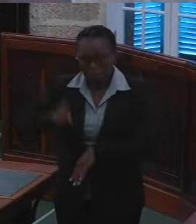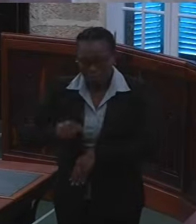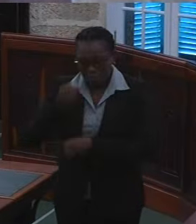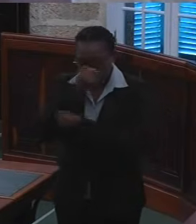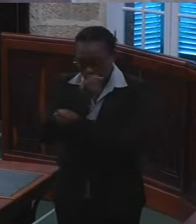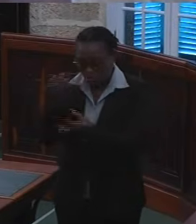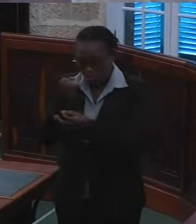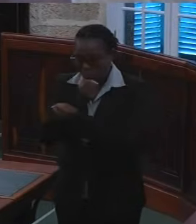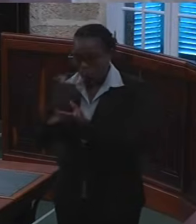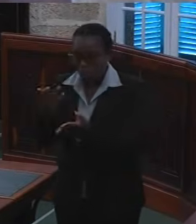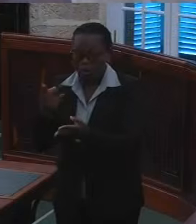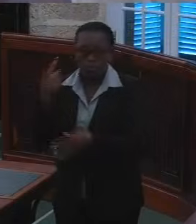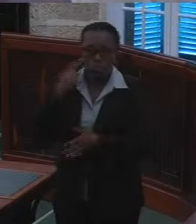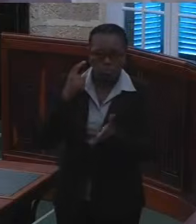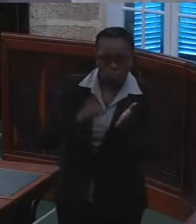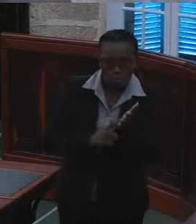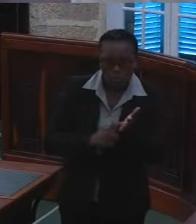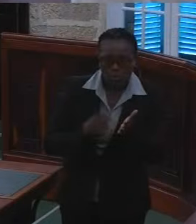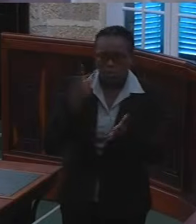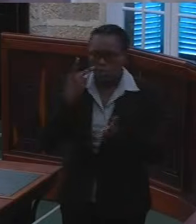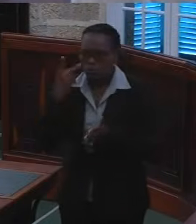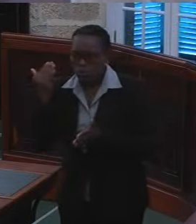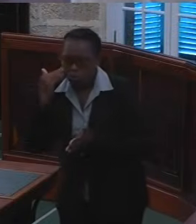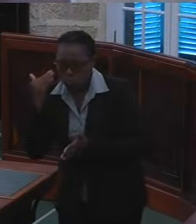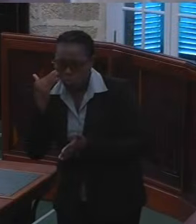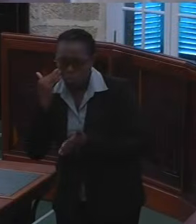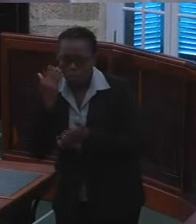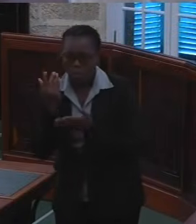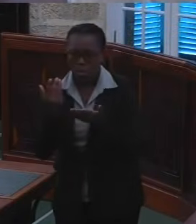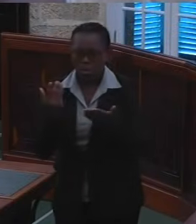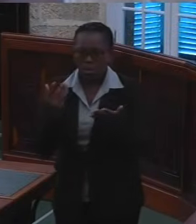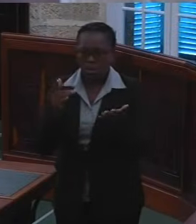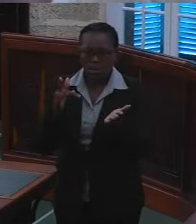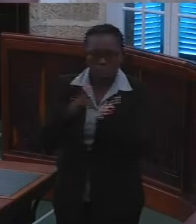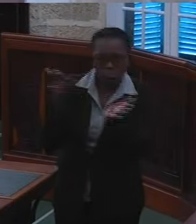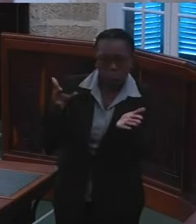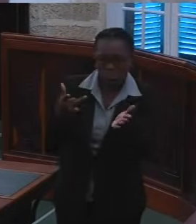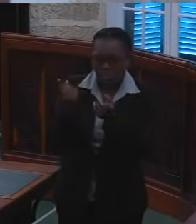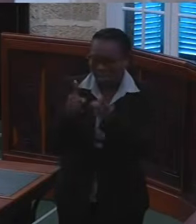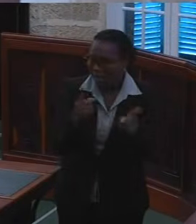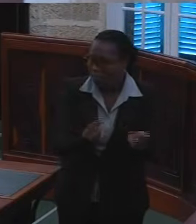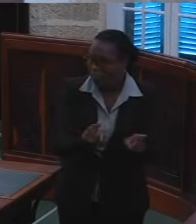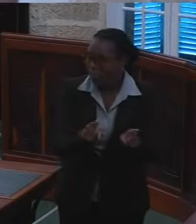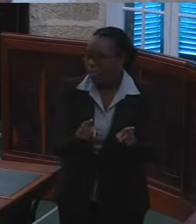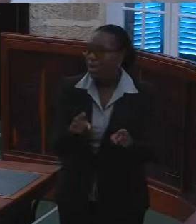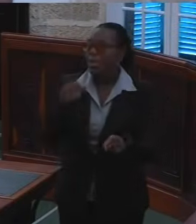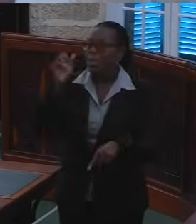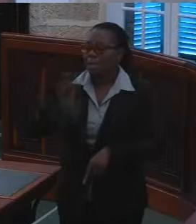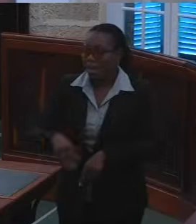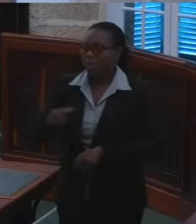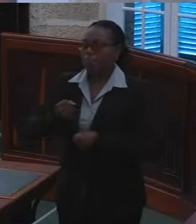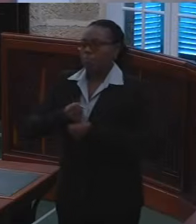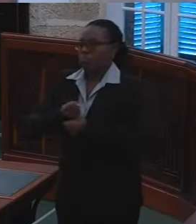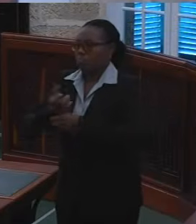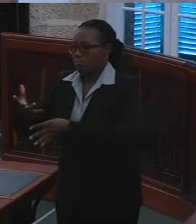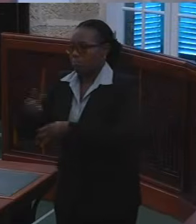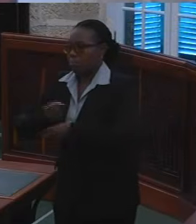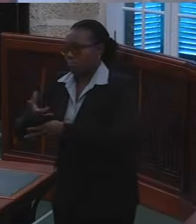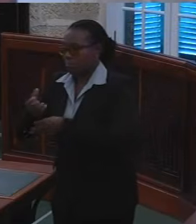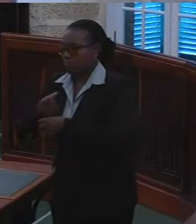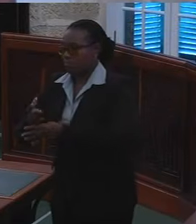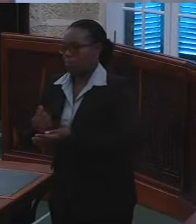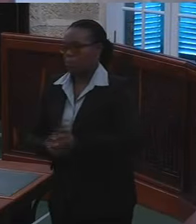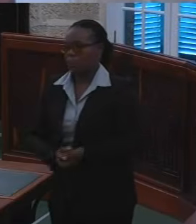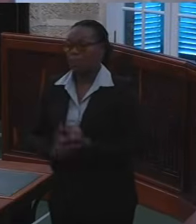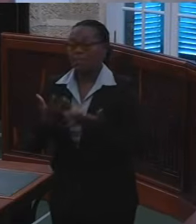where abuse or neglect is known. It is now part of this legislation. It is now part of